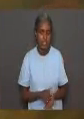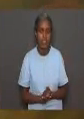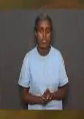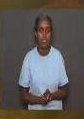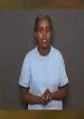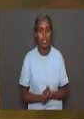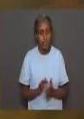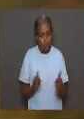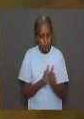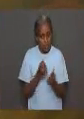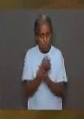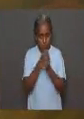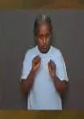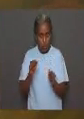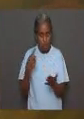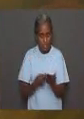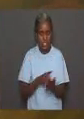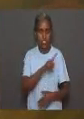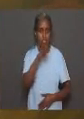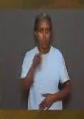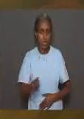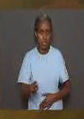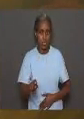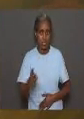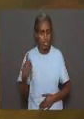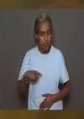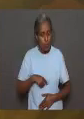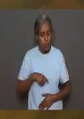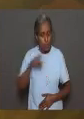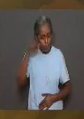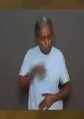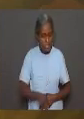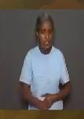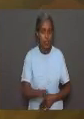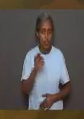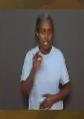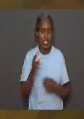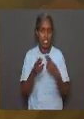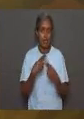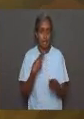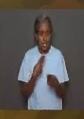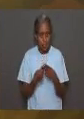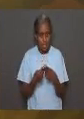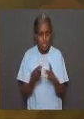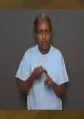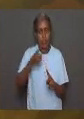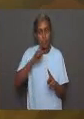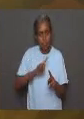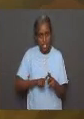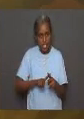Hello again. In order to solve this equation, we must find the